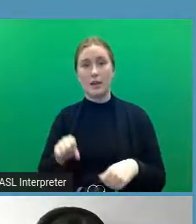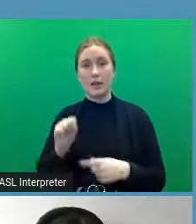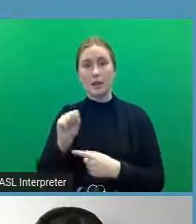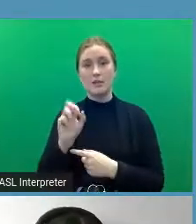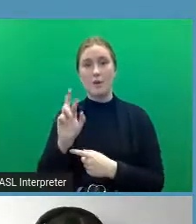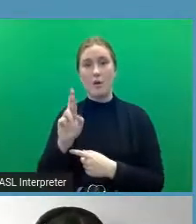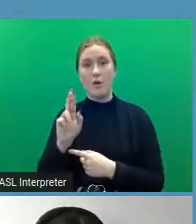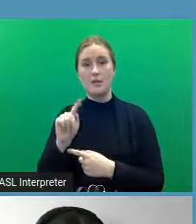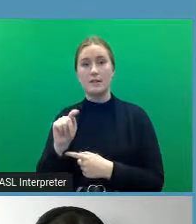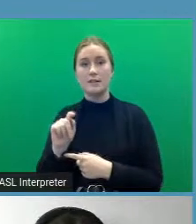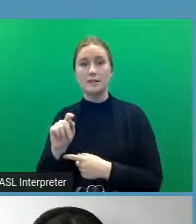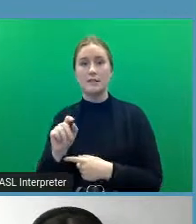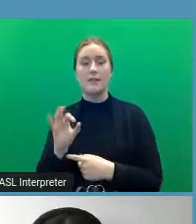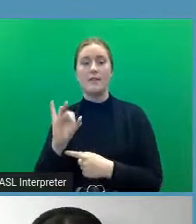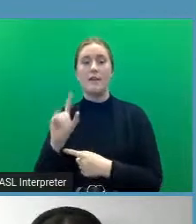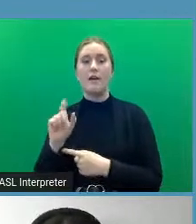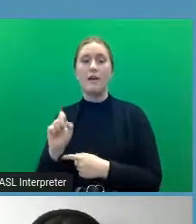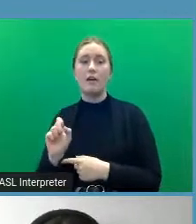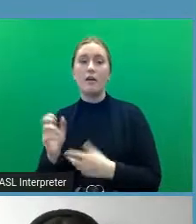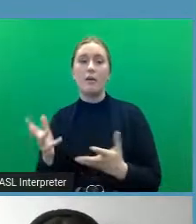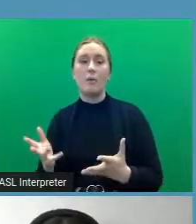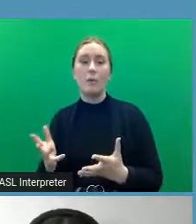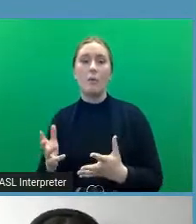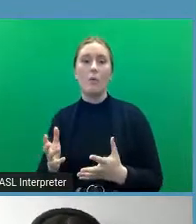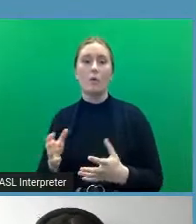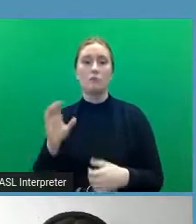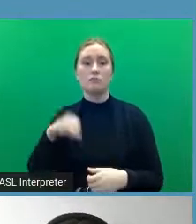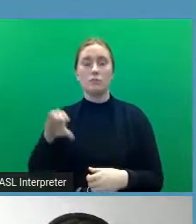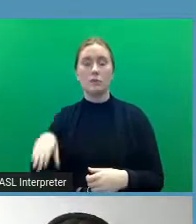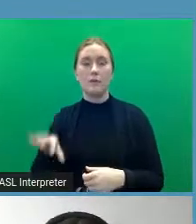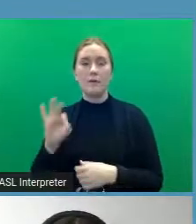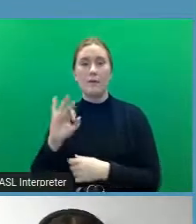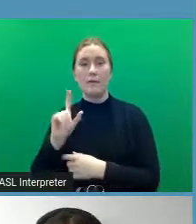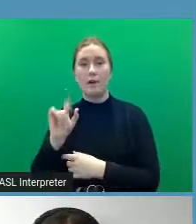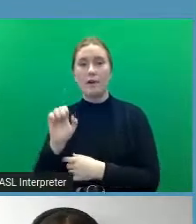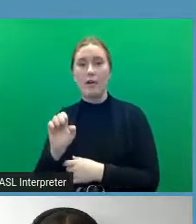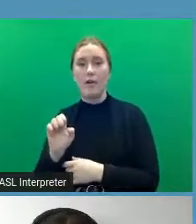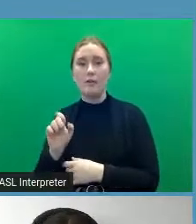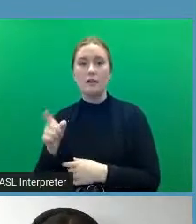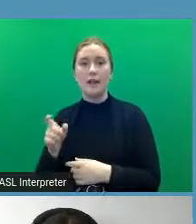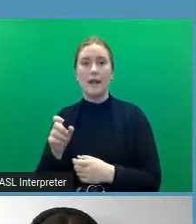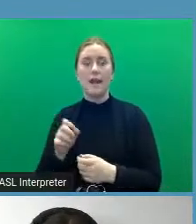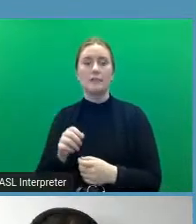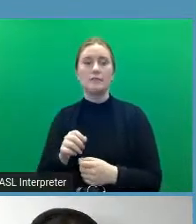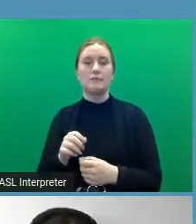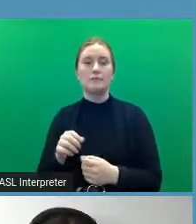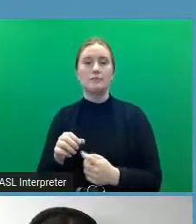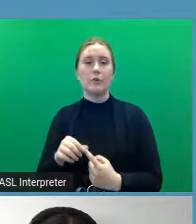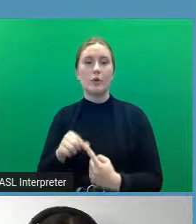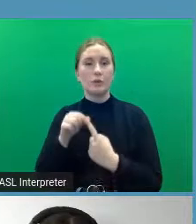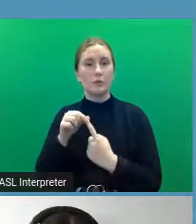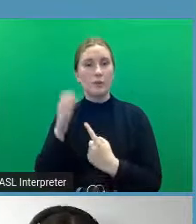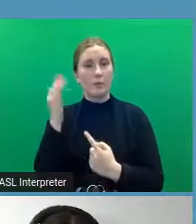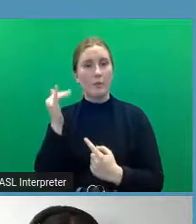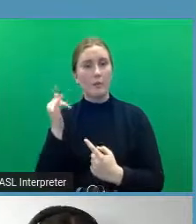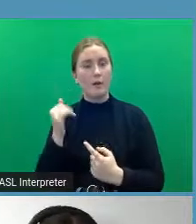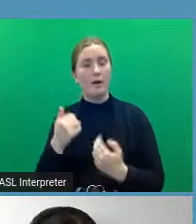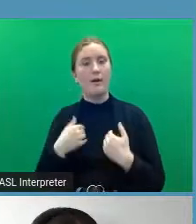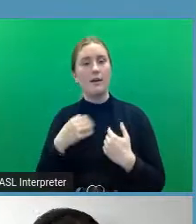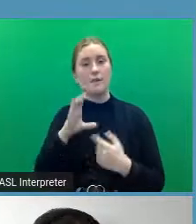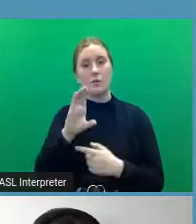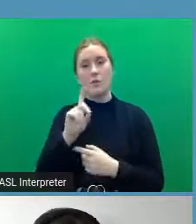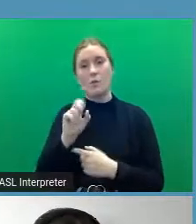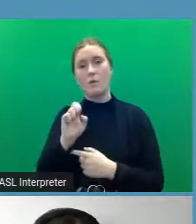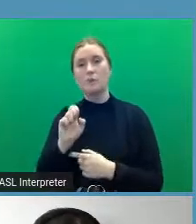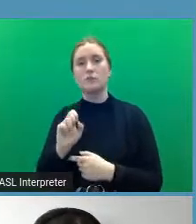SBV file, which are the closed caption files. And it's a special kind of file that has time code tied to those